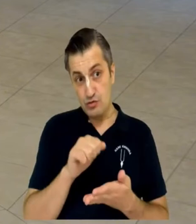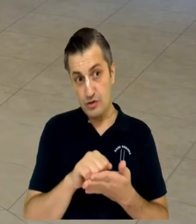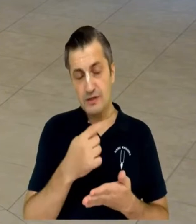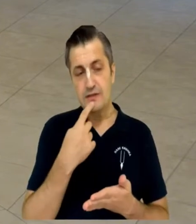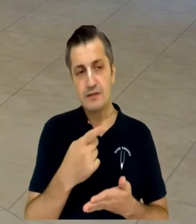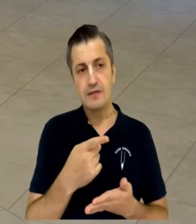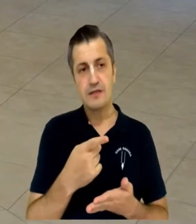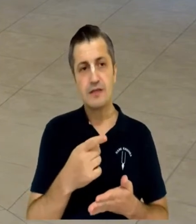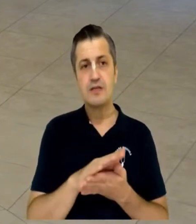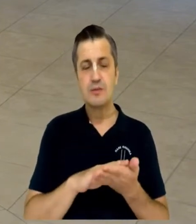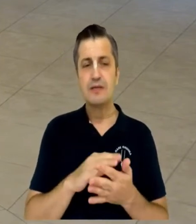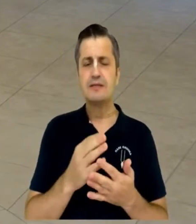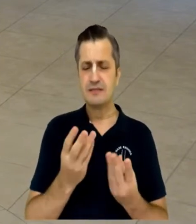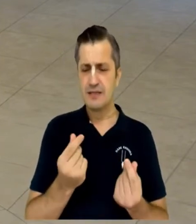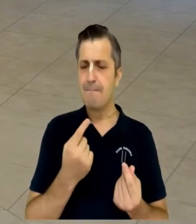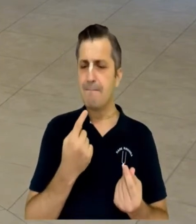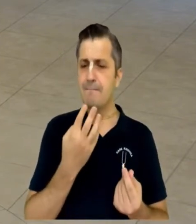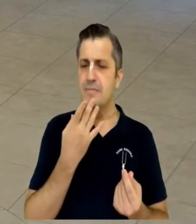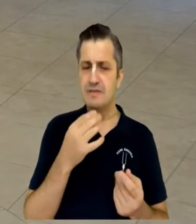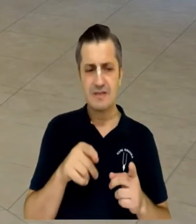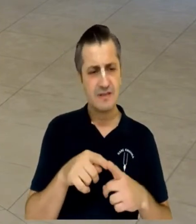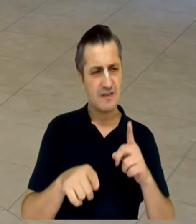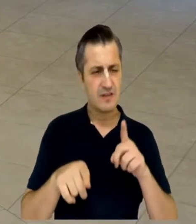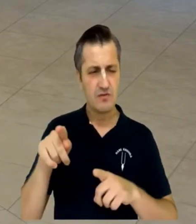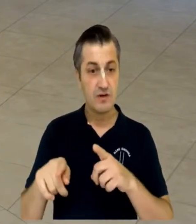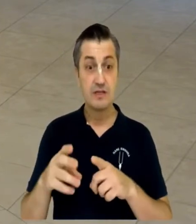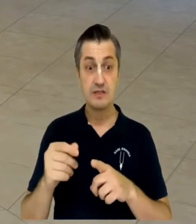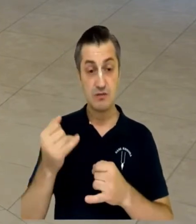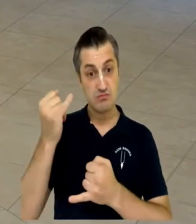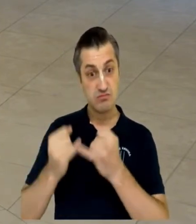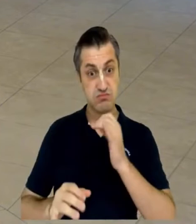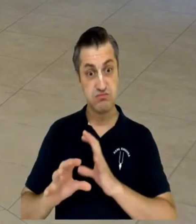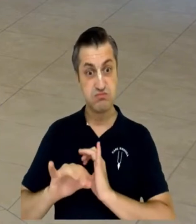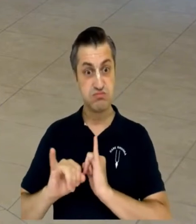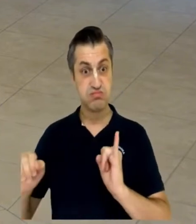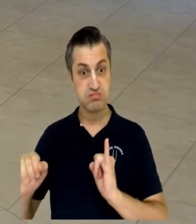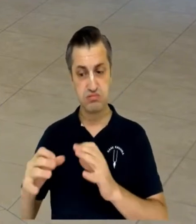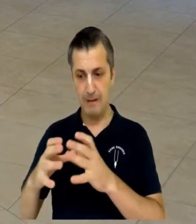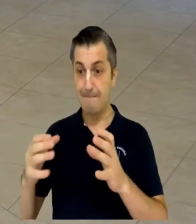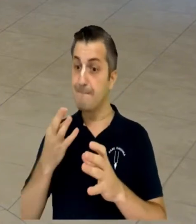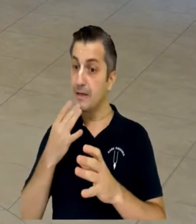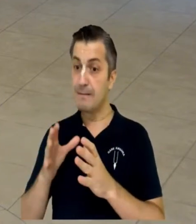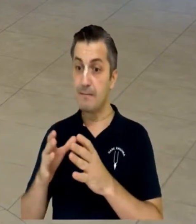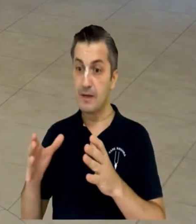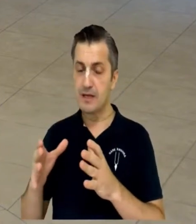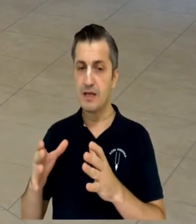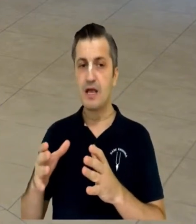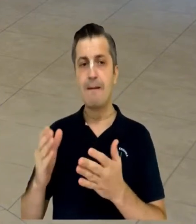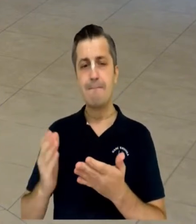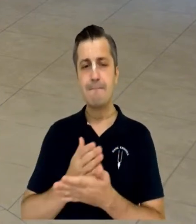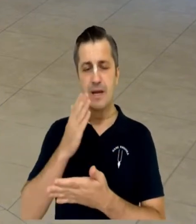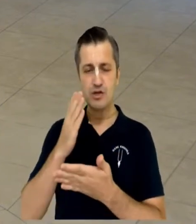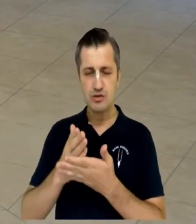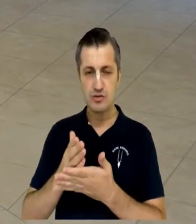lot of different mistakes, and some of them can be very severe. And how can we make sure that at the end of life, in that crucial